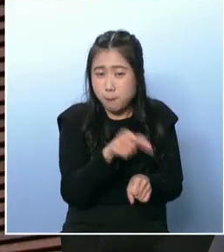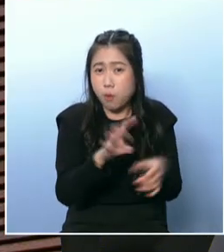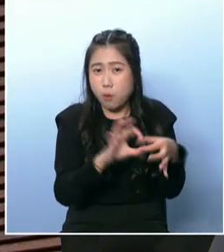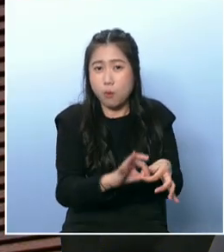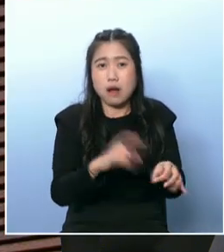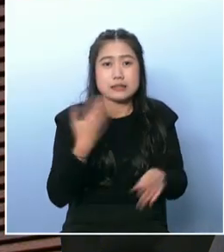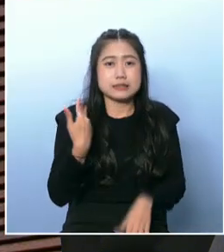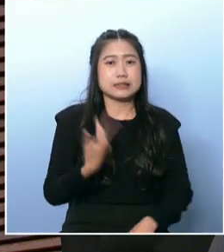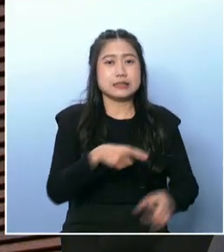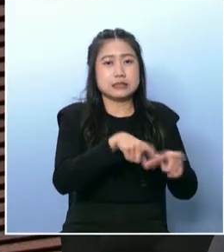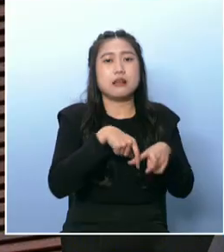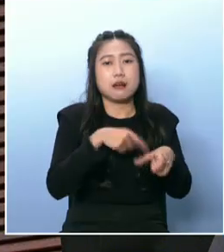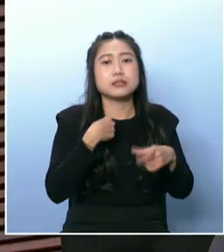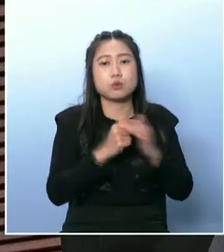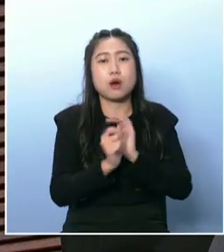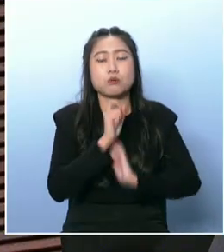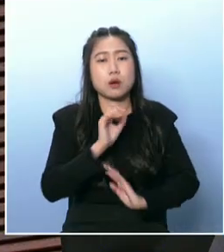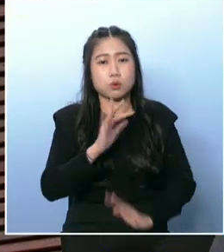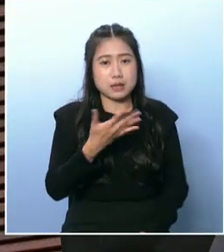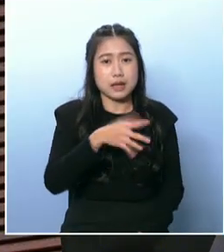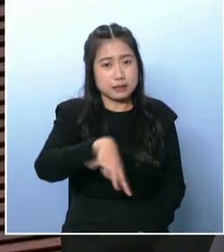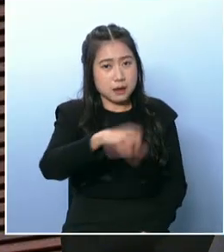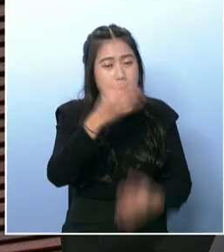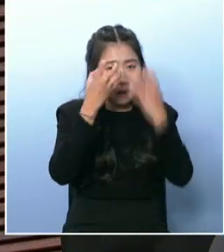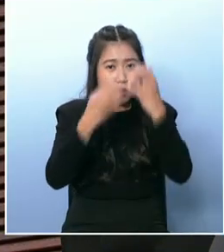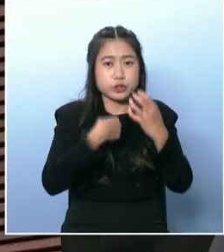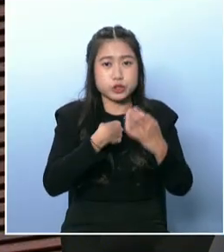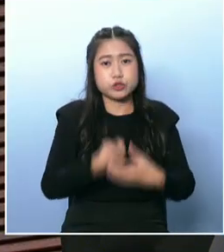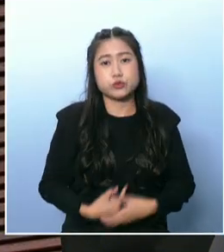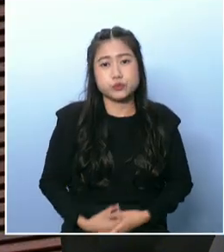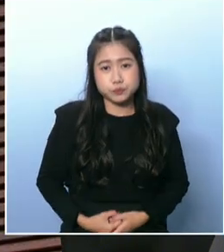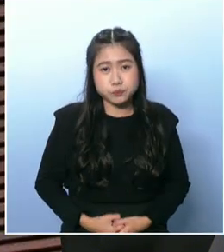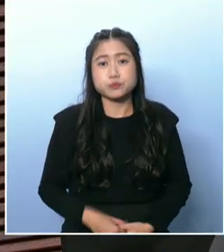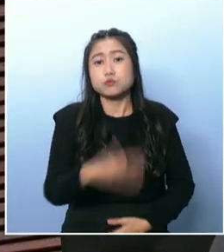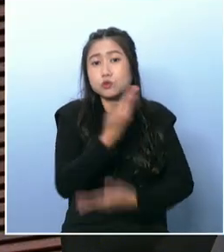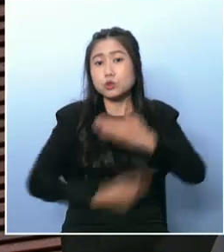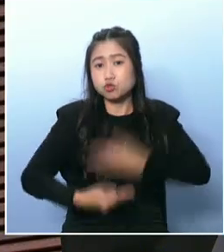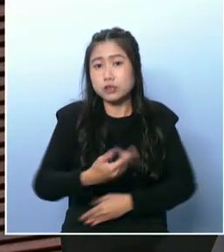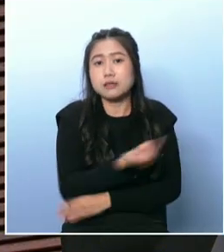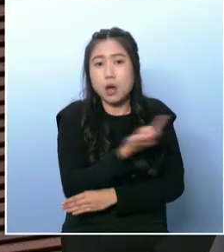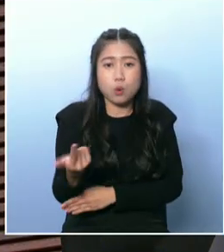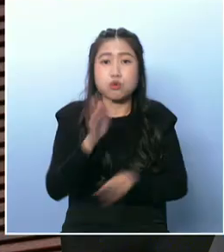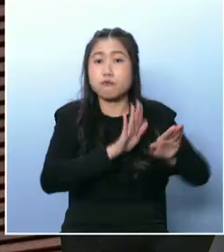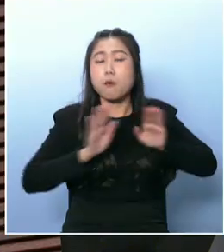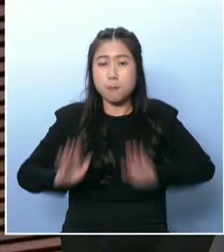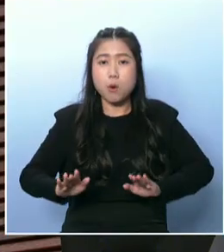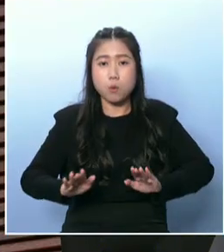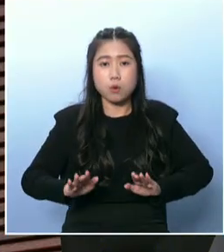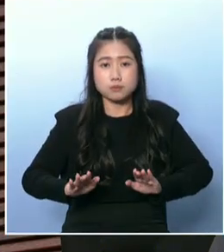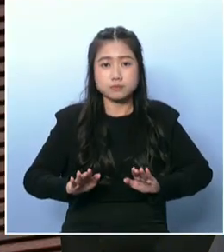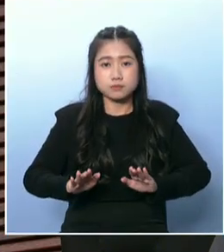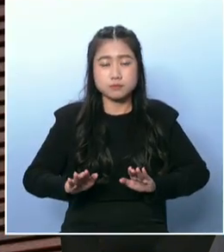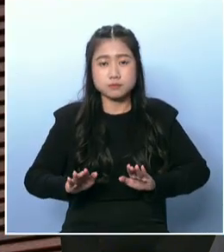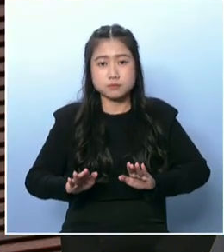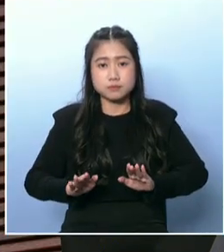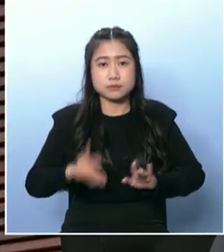support for PWDs, we do have income requirements and means tests, but you would appreciate